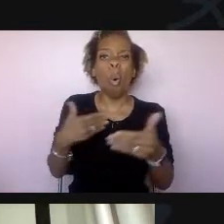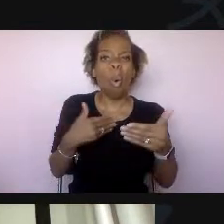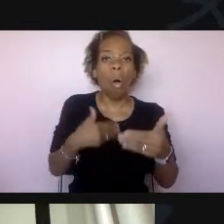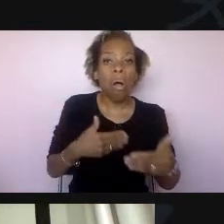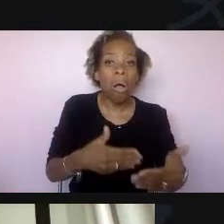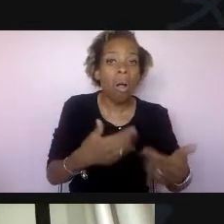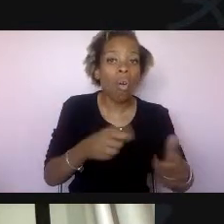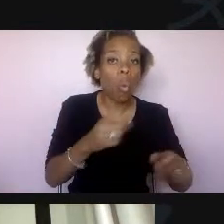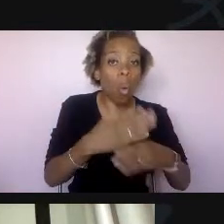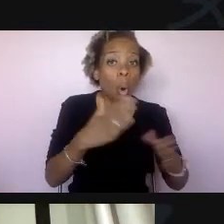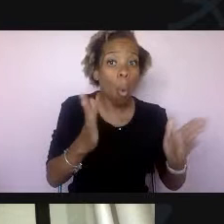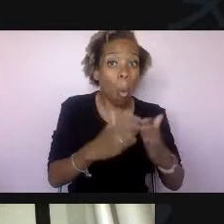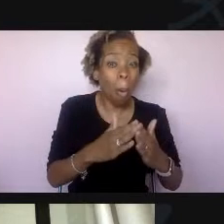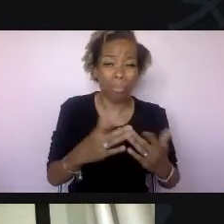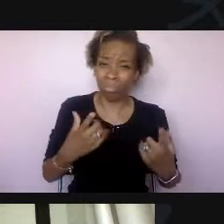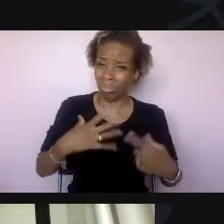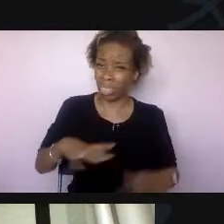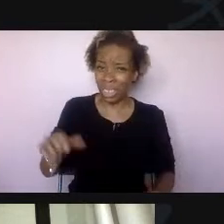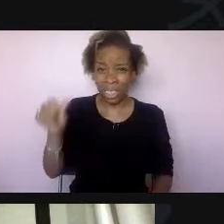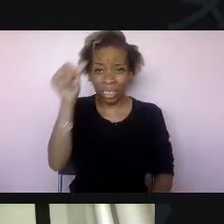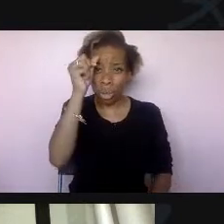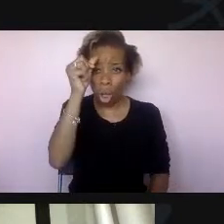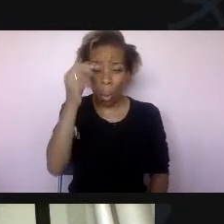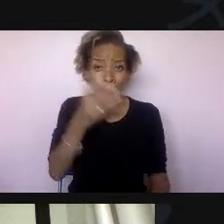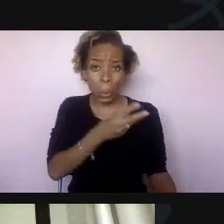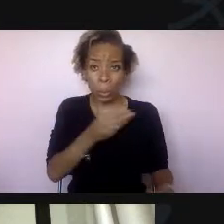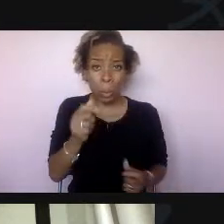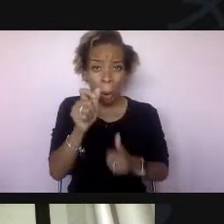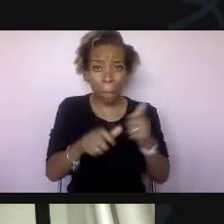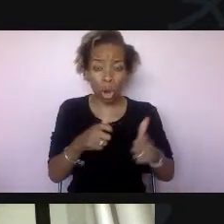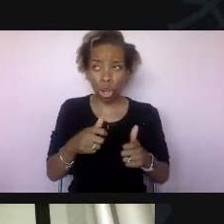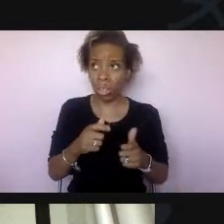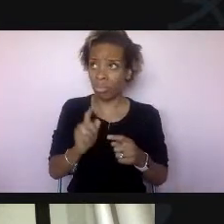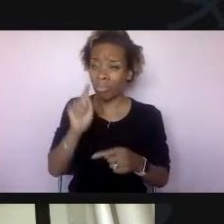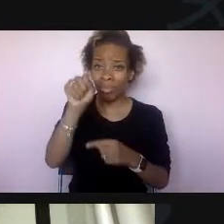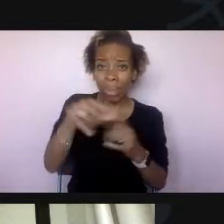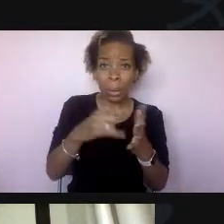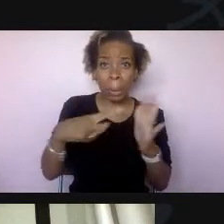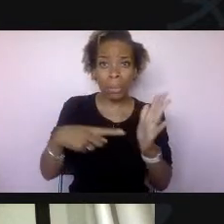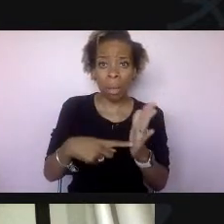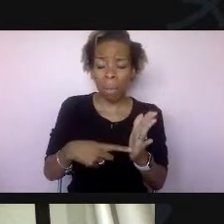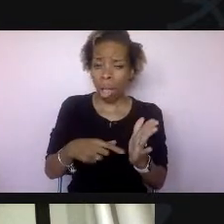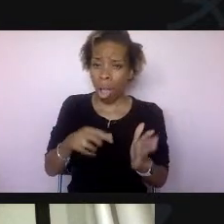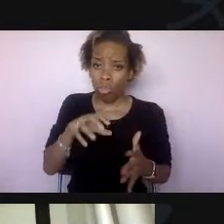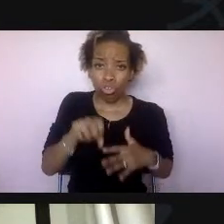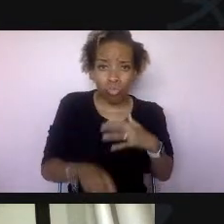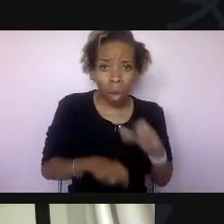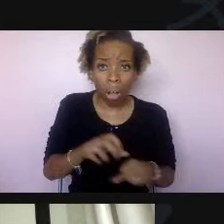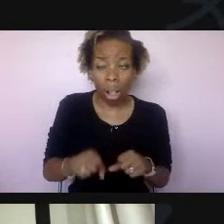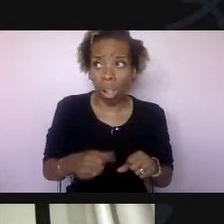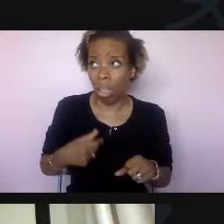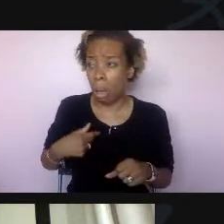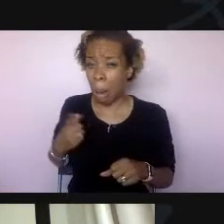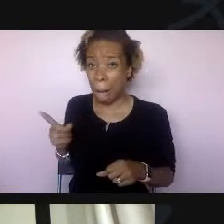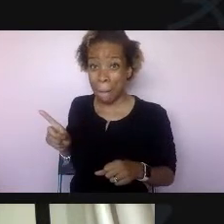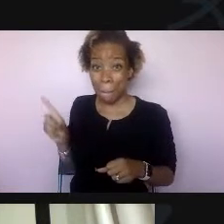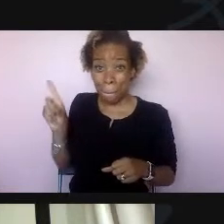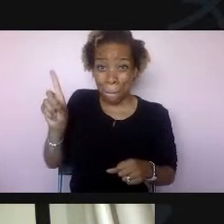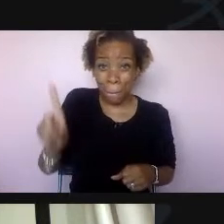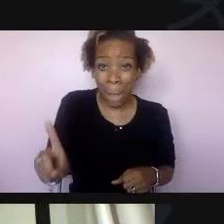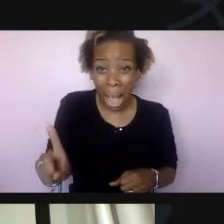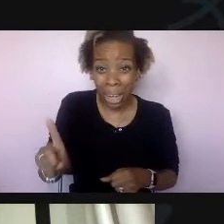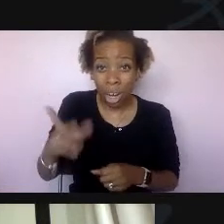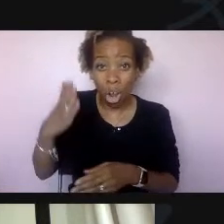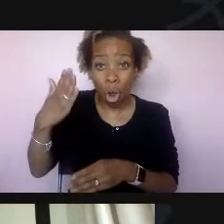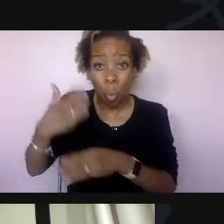really alive to the fact that there are going to be workers who are going to be really struggling come September with trying to juggle expectations to be returning to the physical workplace whilst